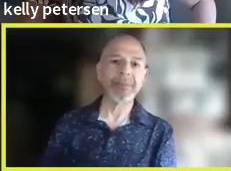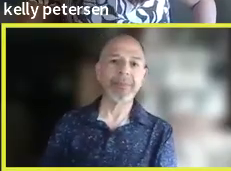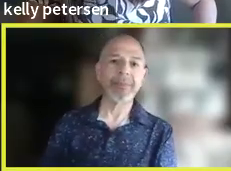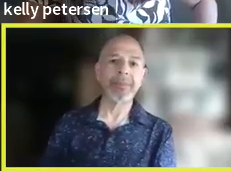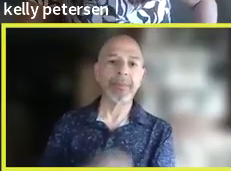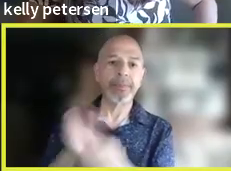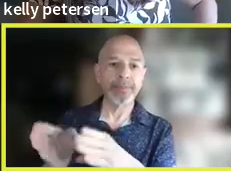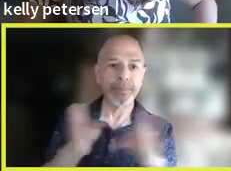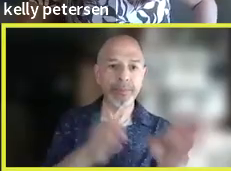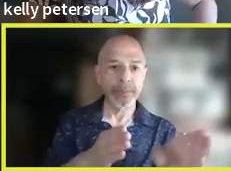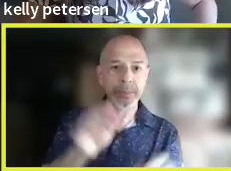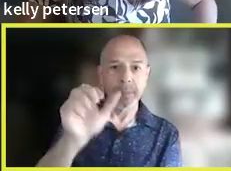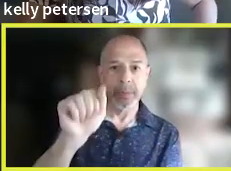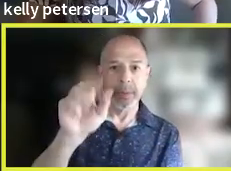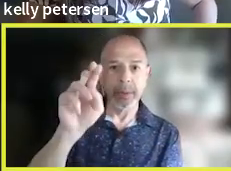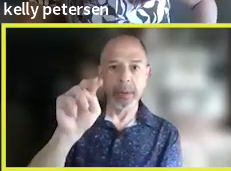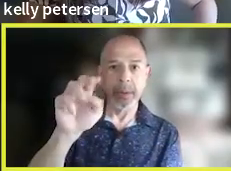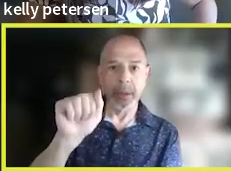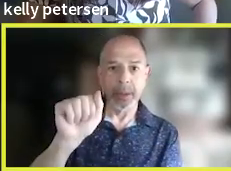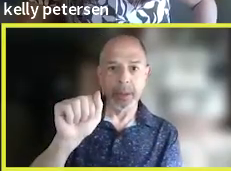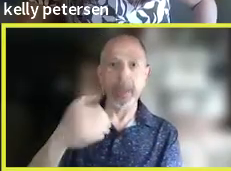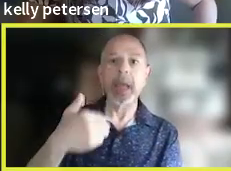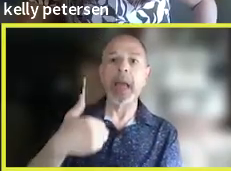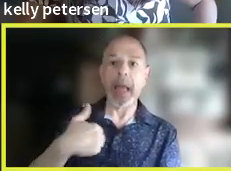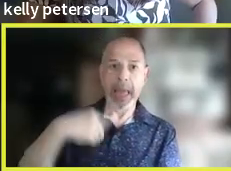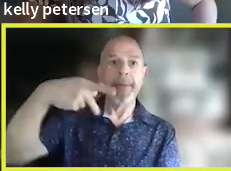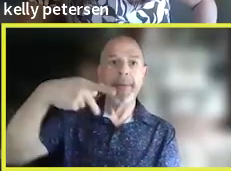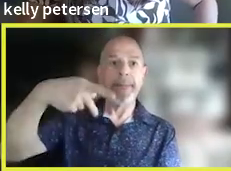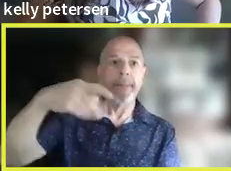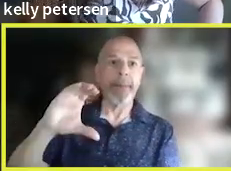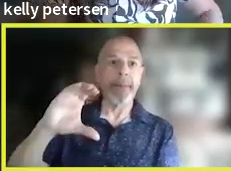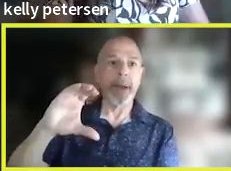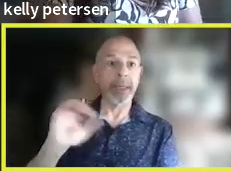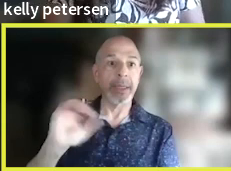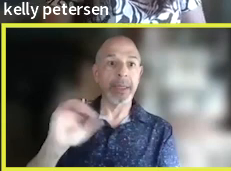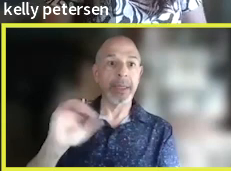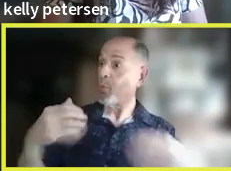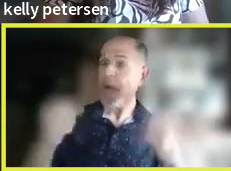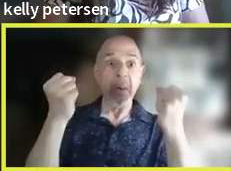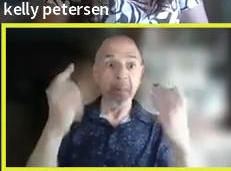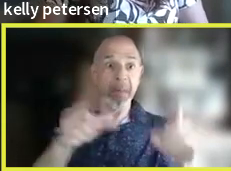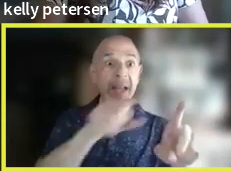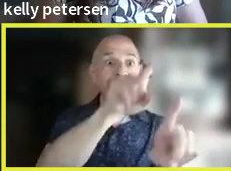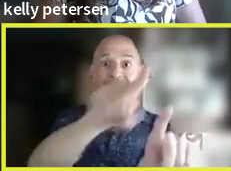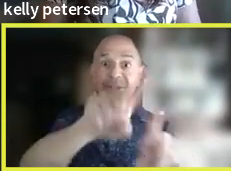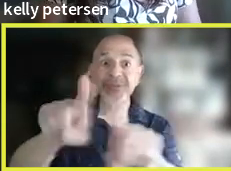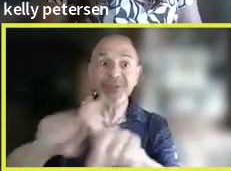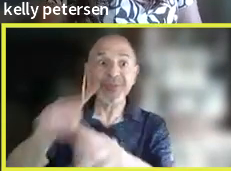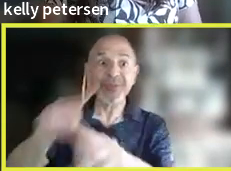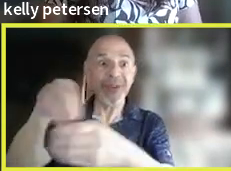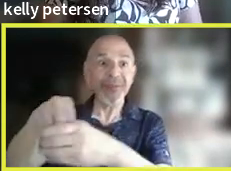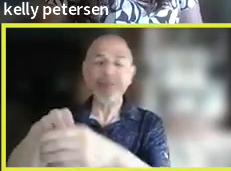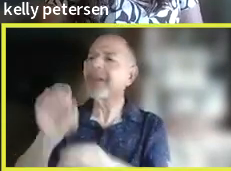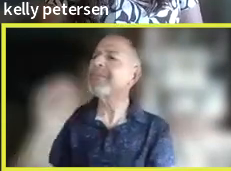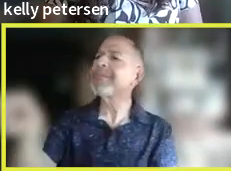I also happen to be on a podcast too. Look at all the podcasts. Anna, what podcast are you